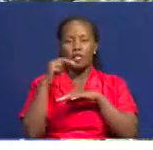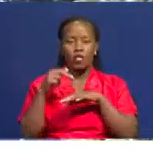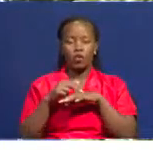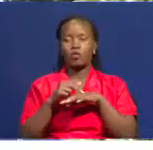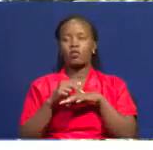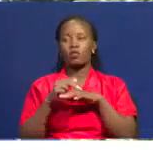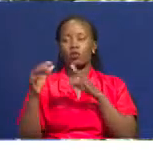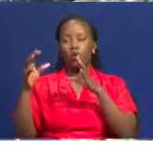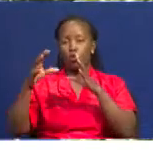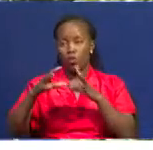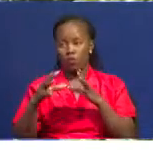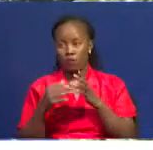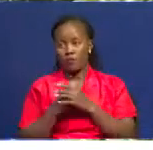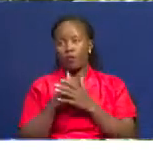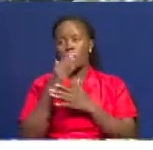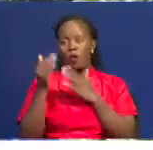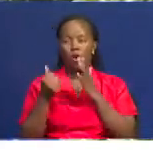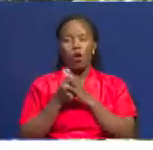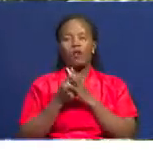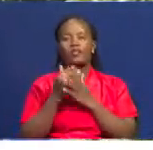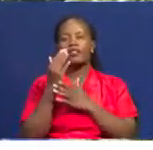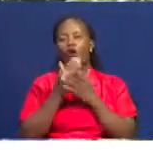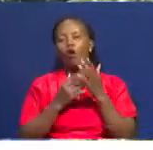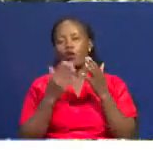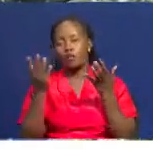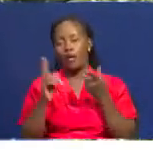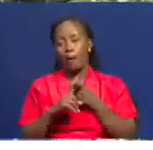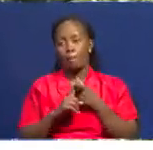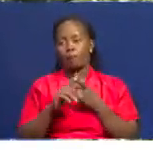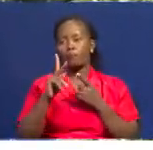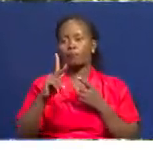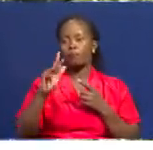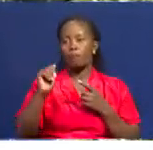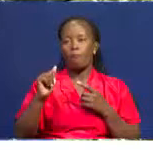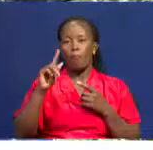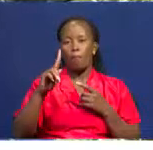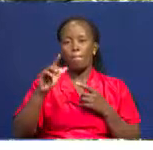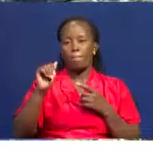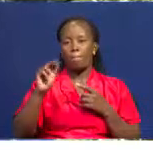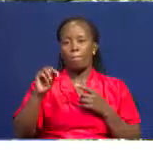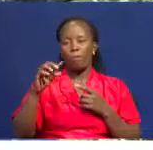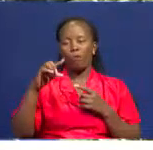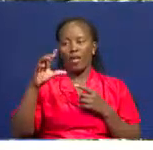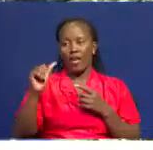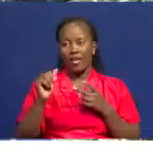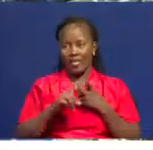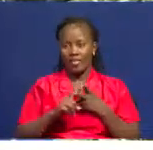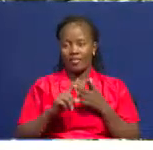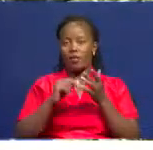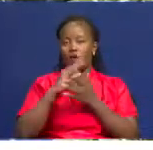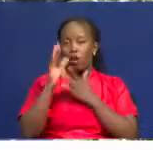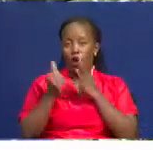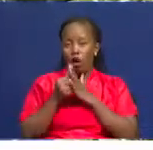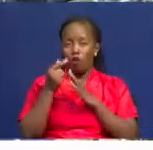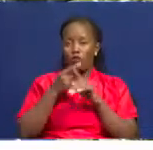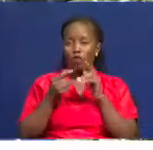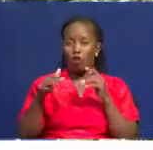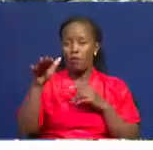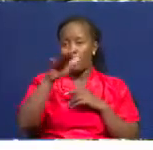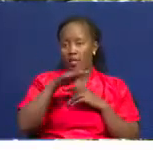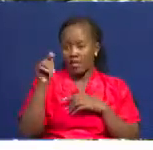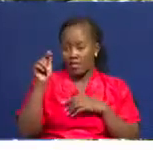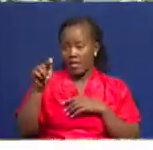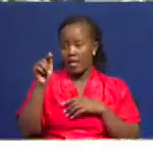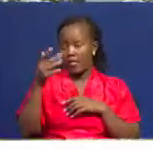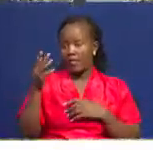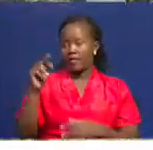gofa wa mmoja Michael Karanga, Elvis Muigwa wote wanatoka kwa iki